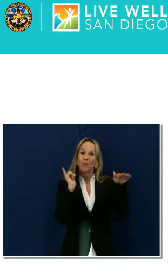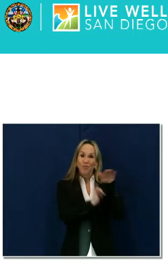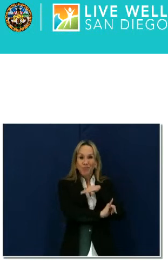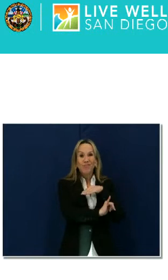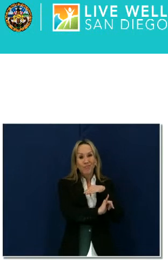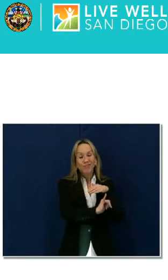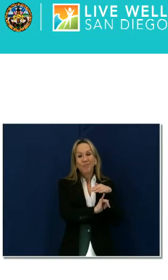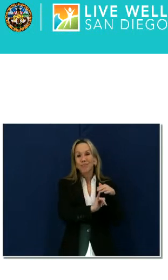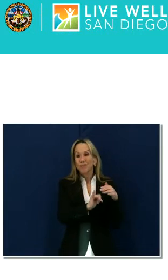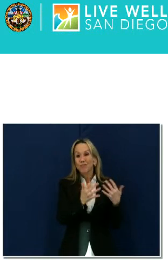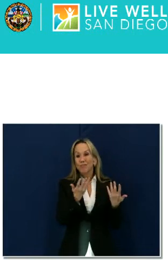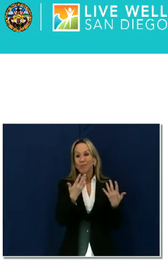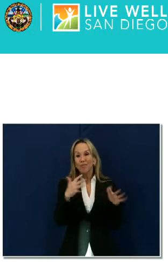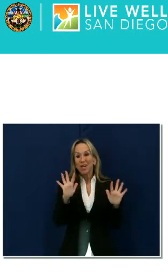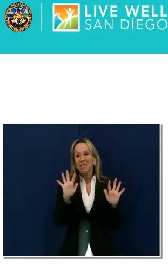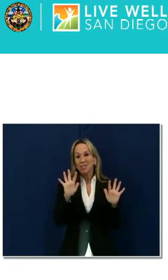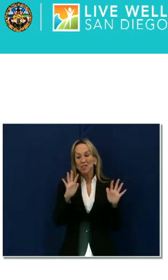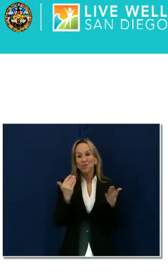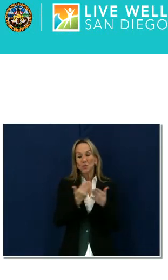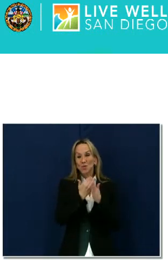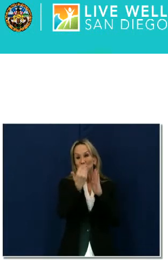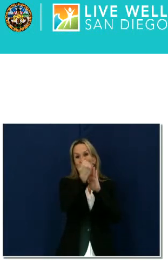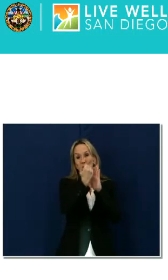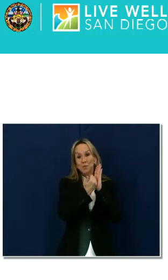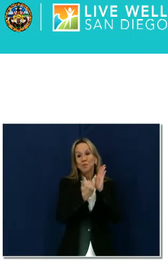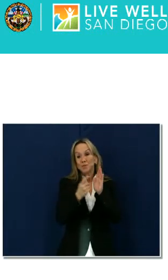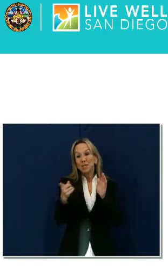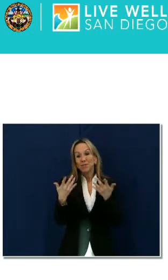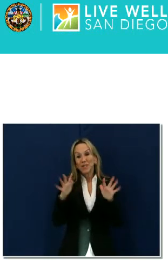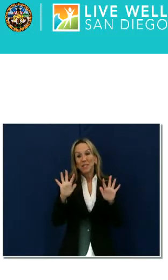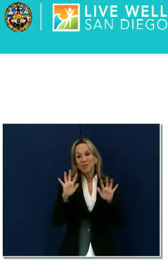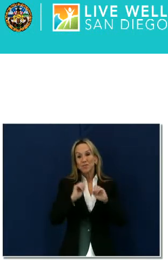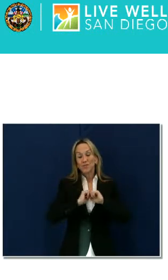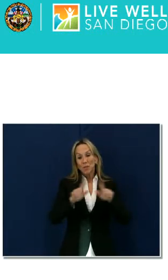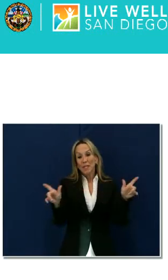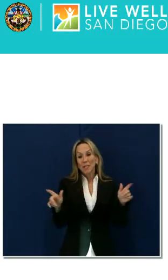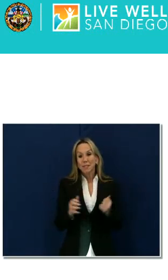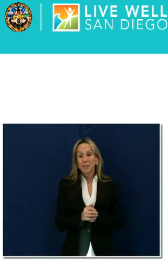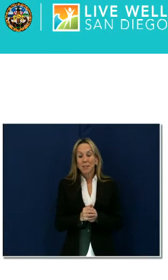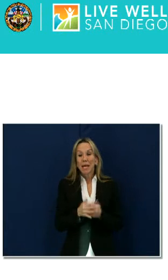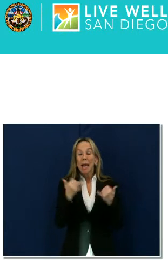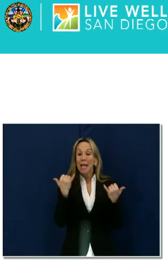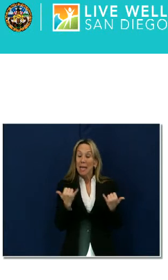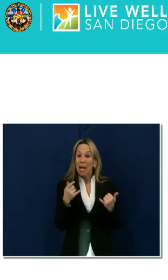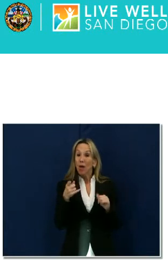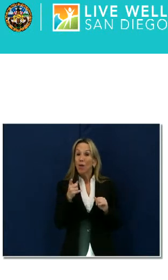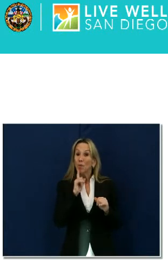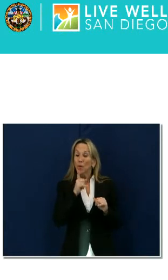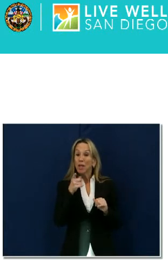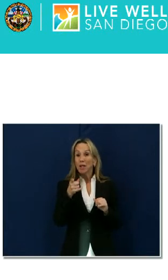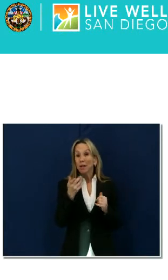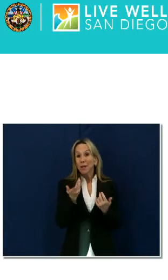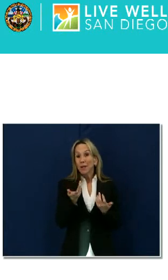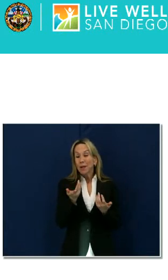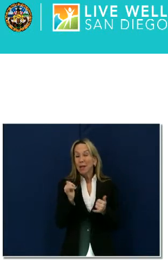guidelines that was released. And it includes a decrease from the